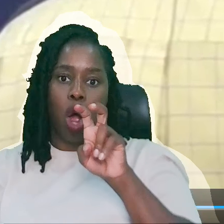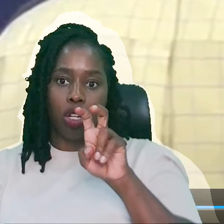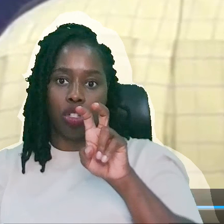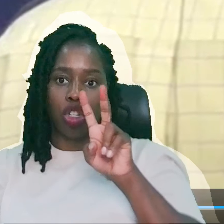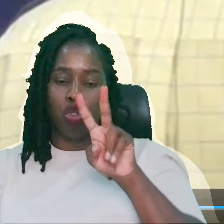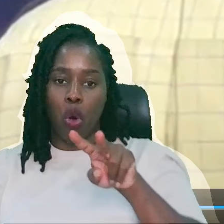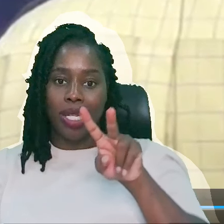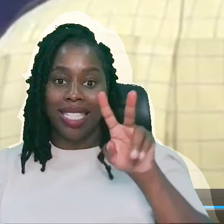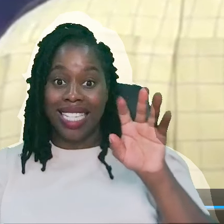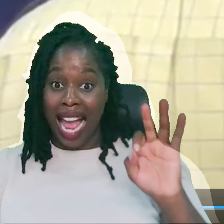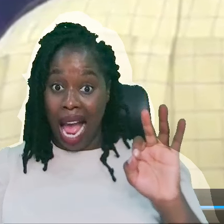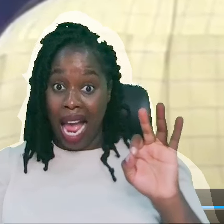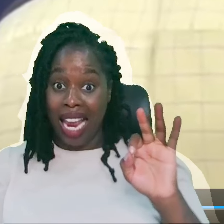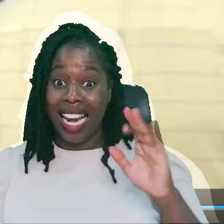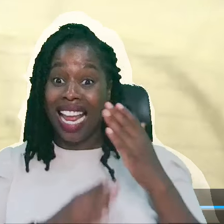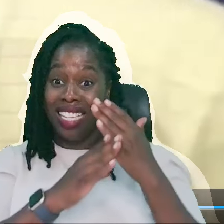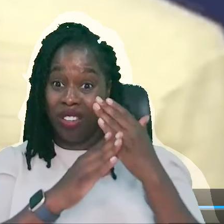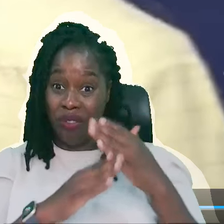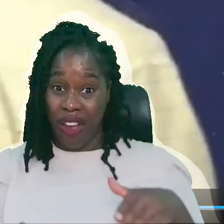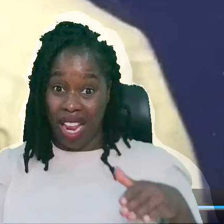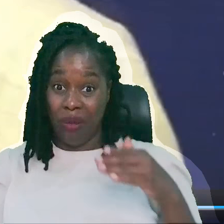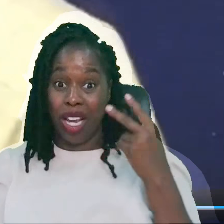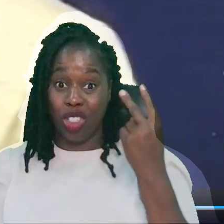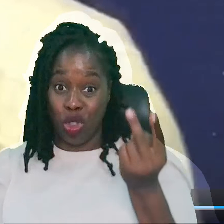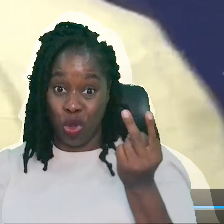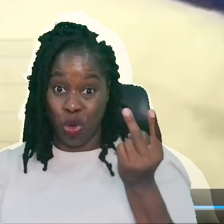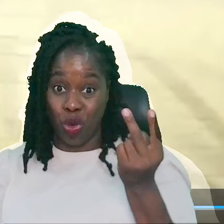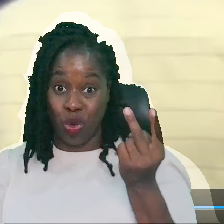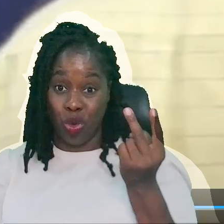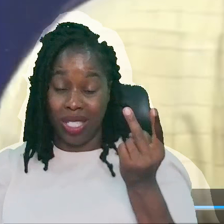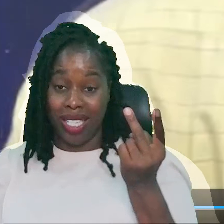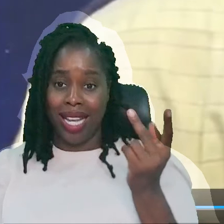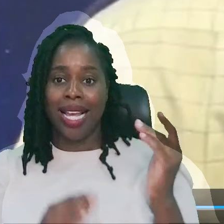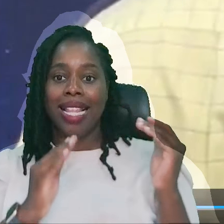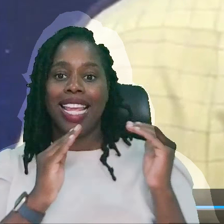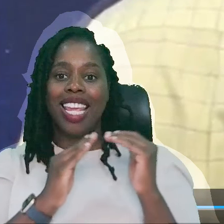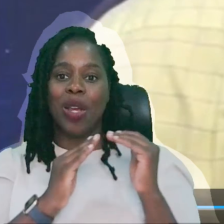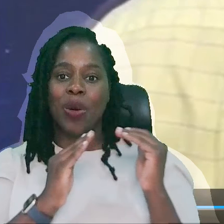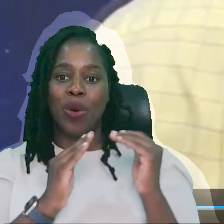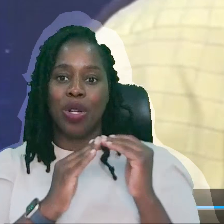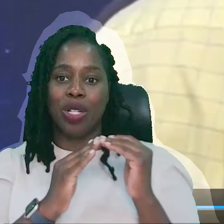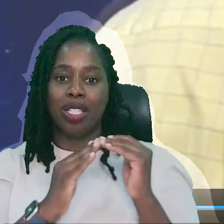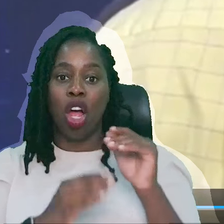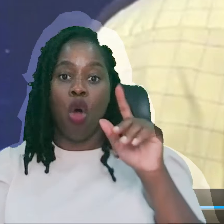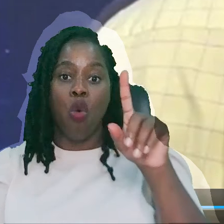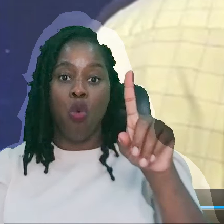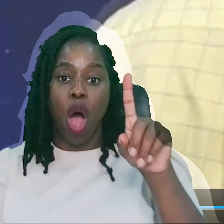229. And when I divide 229 by 2, I get